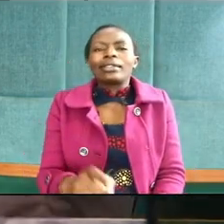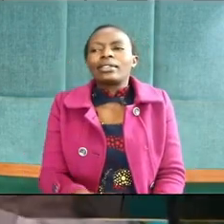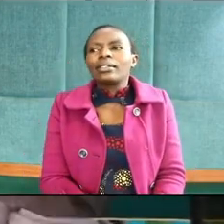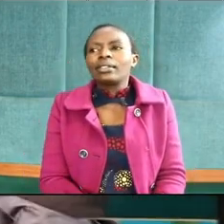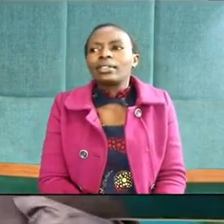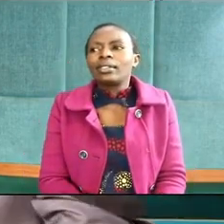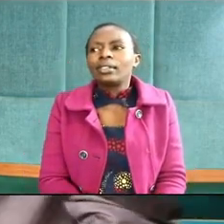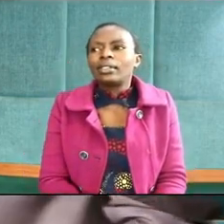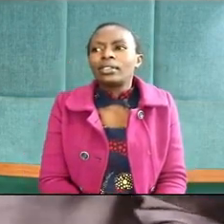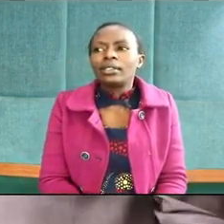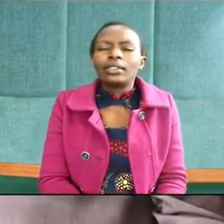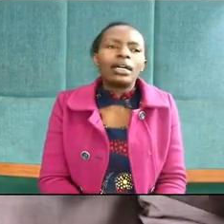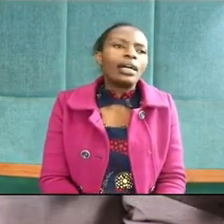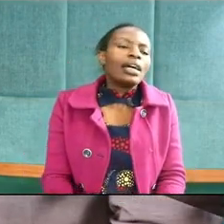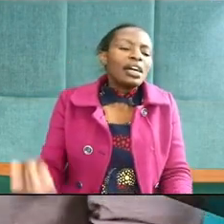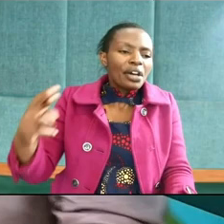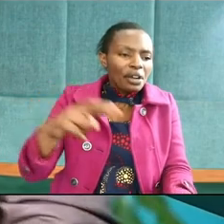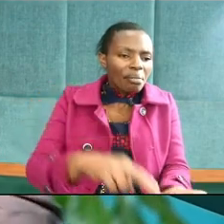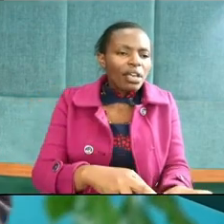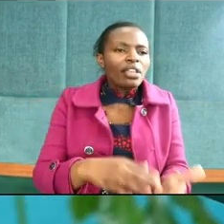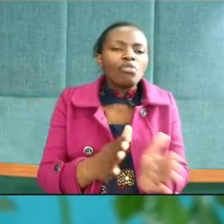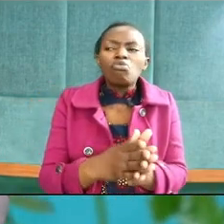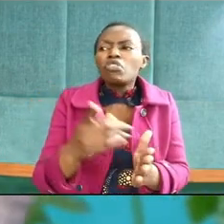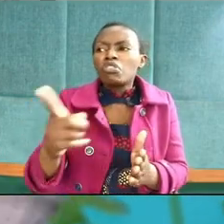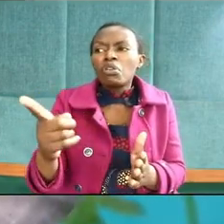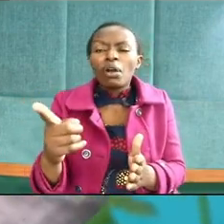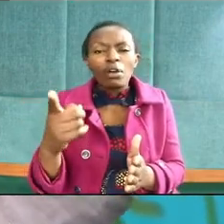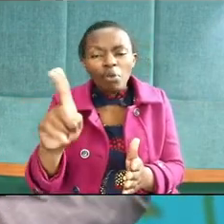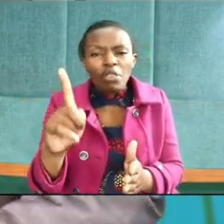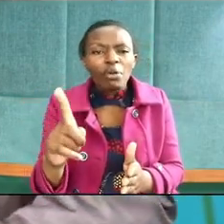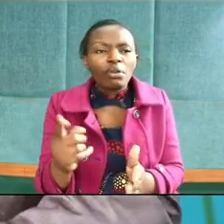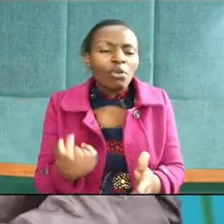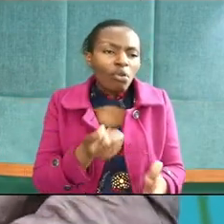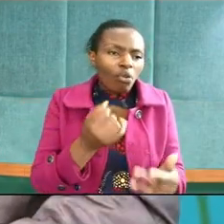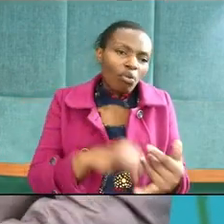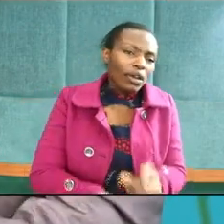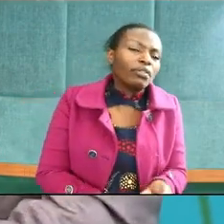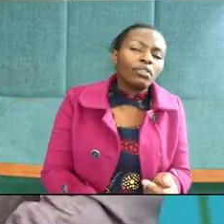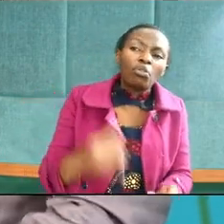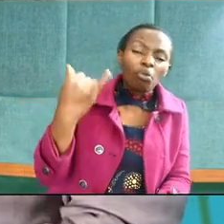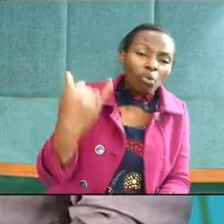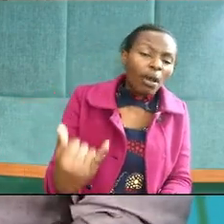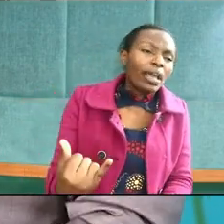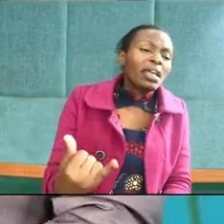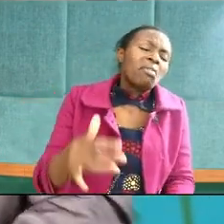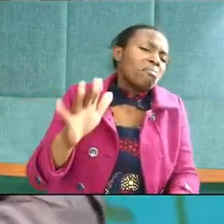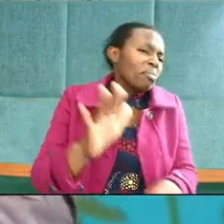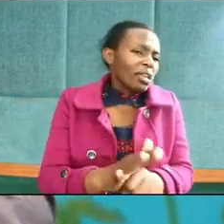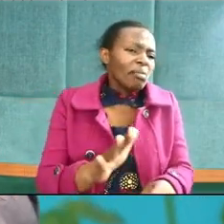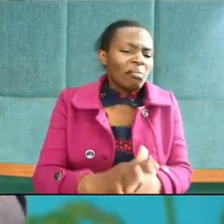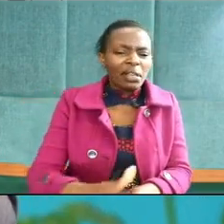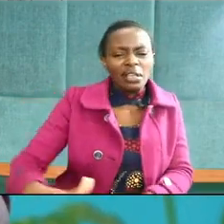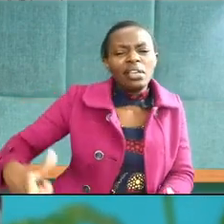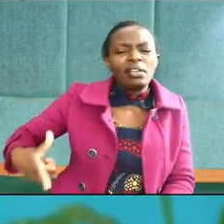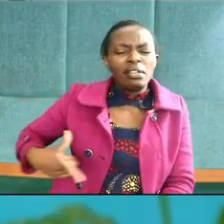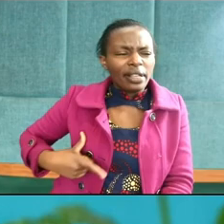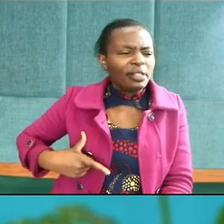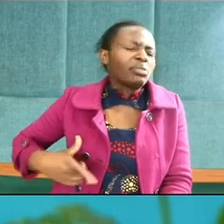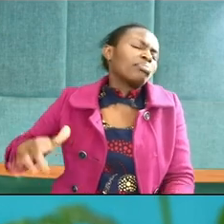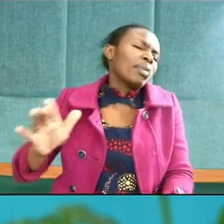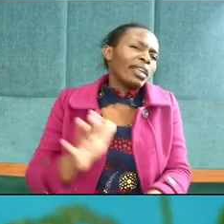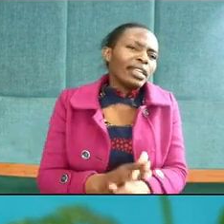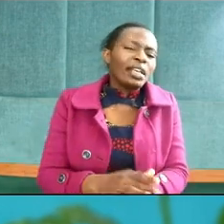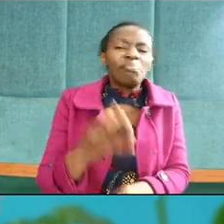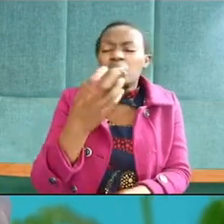they will even look prettier after you marry. When you marry, when